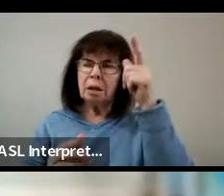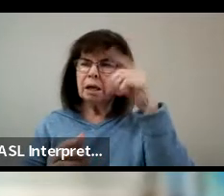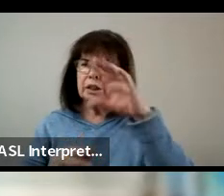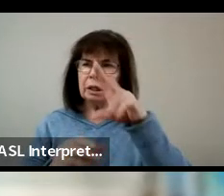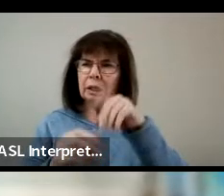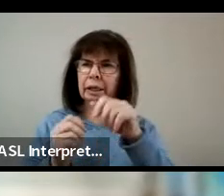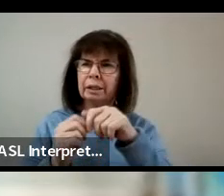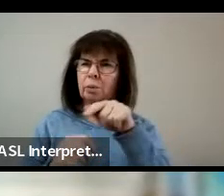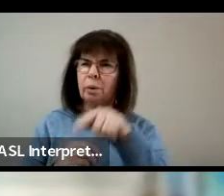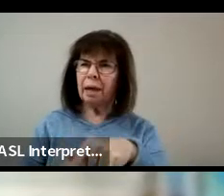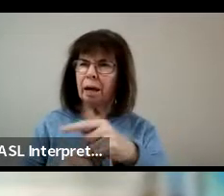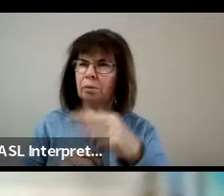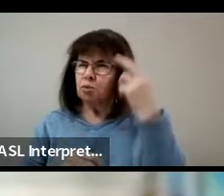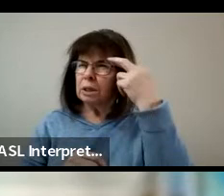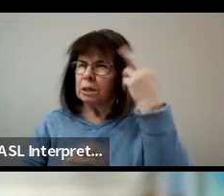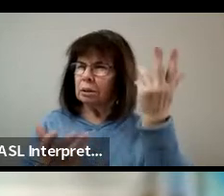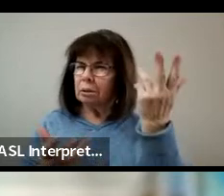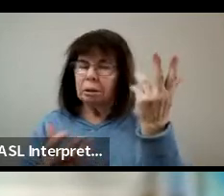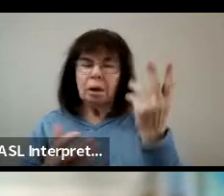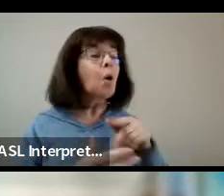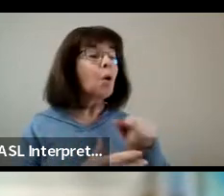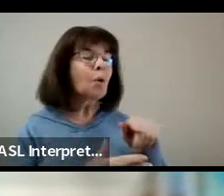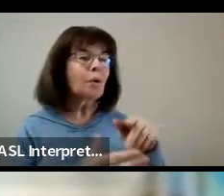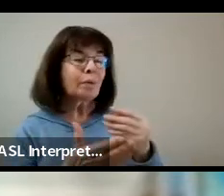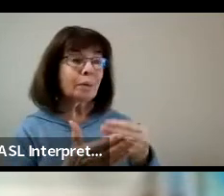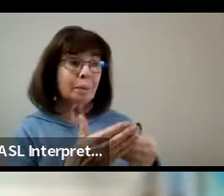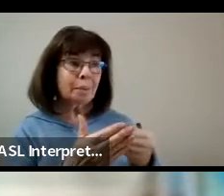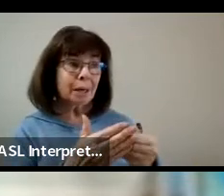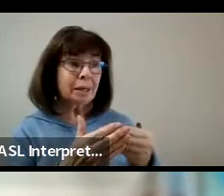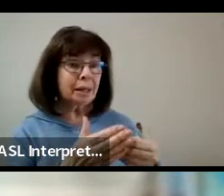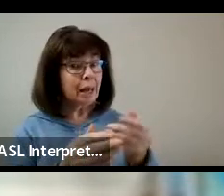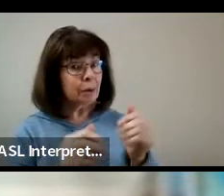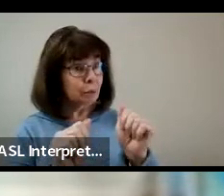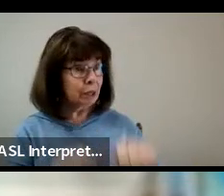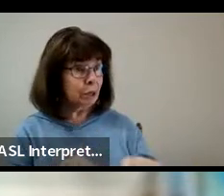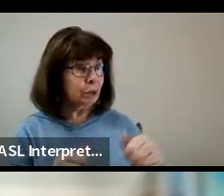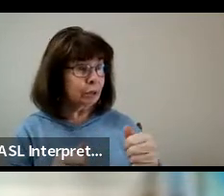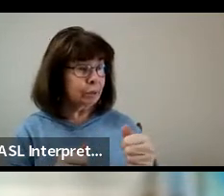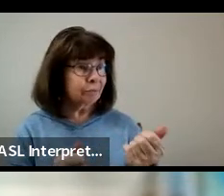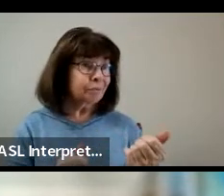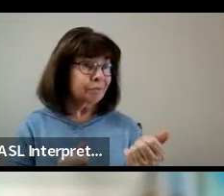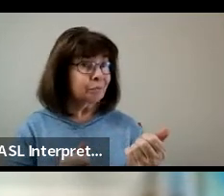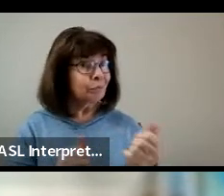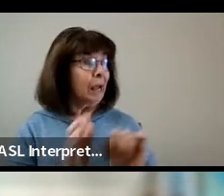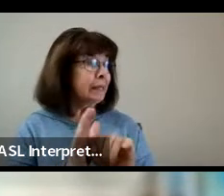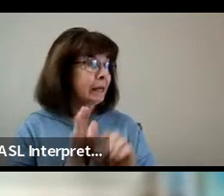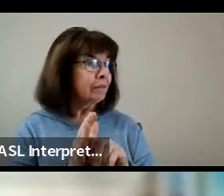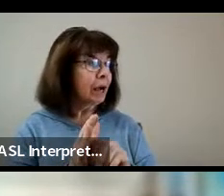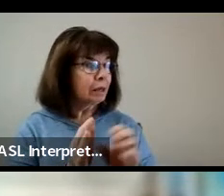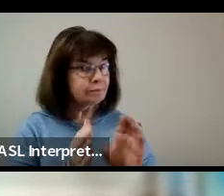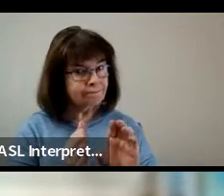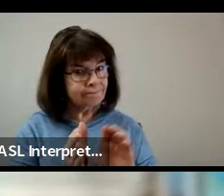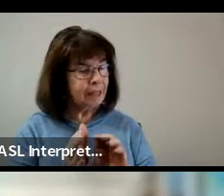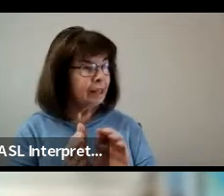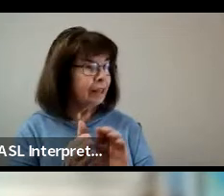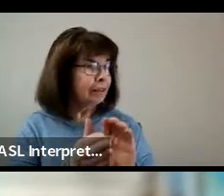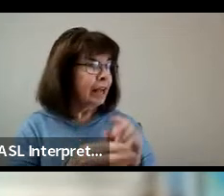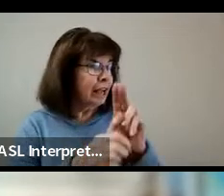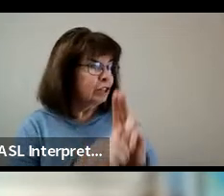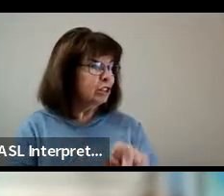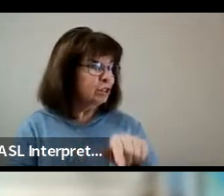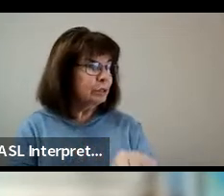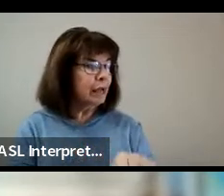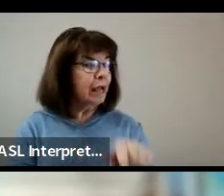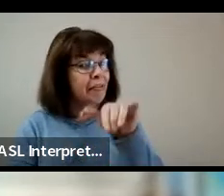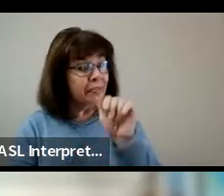that? The money that we were able to quickly identify and utilize was money that the